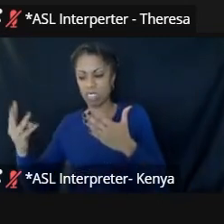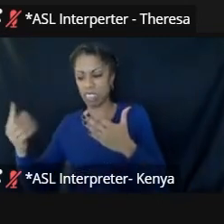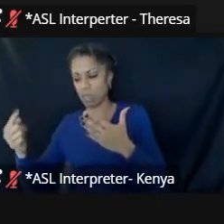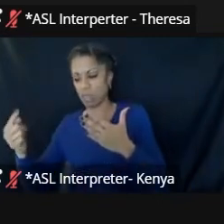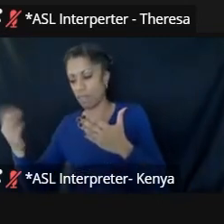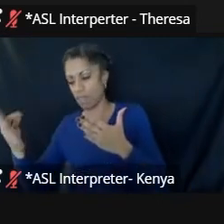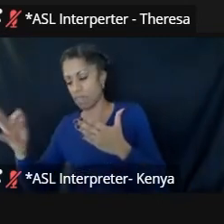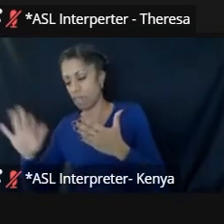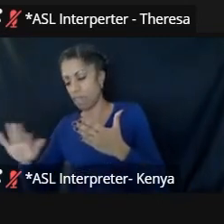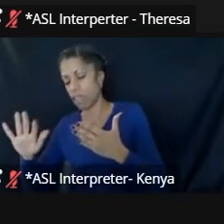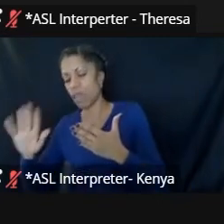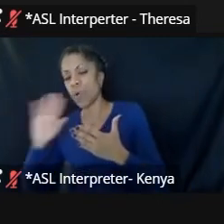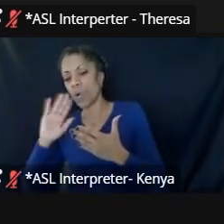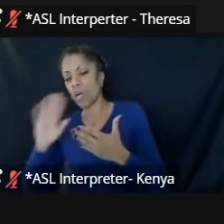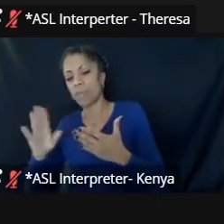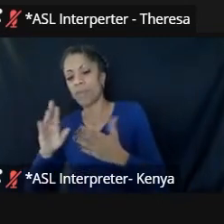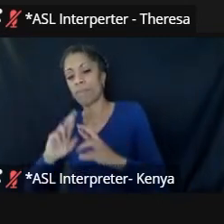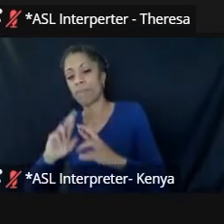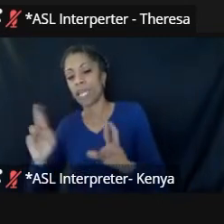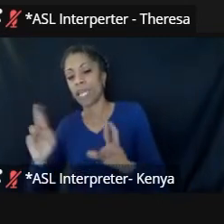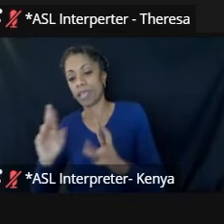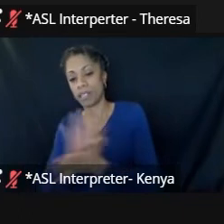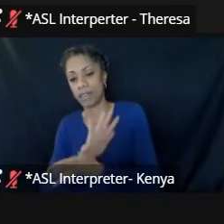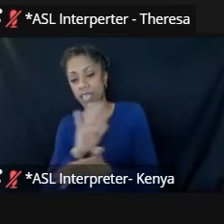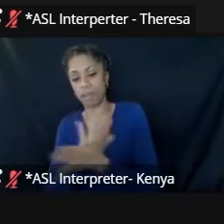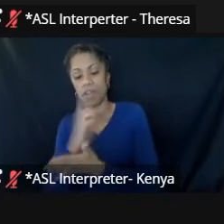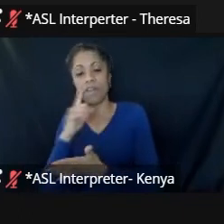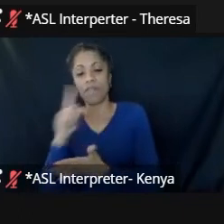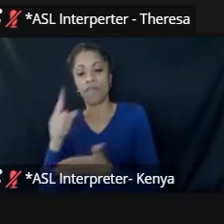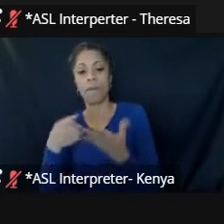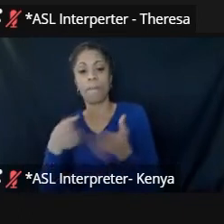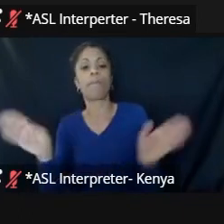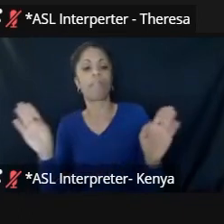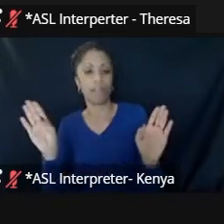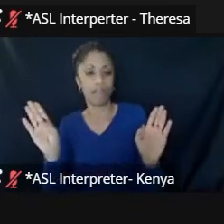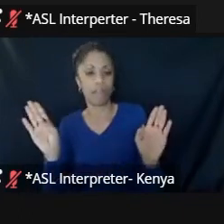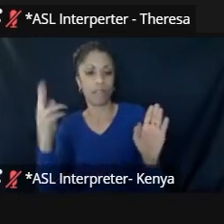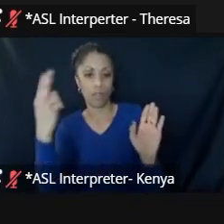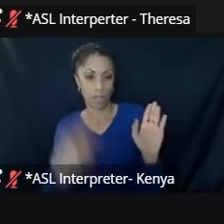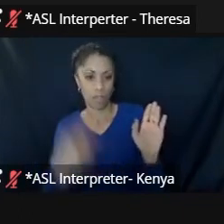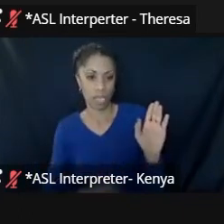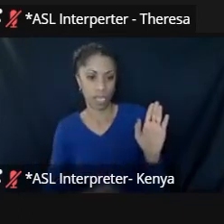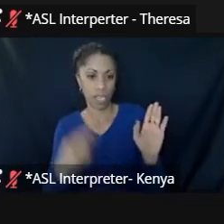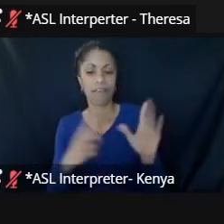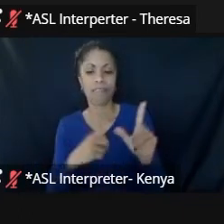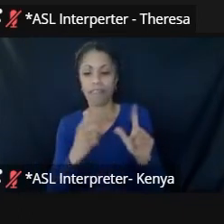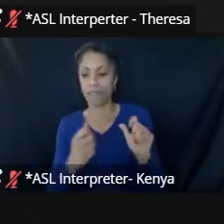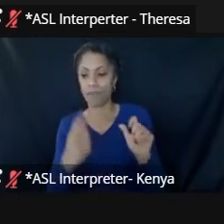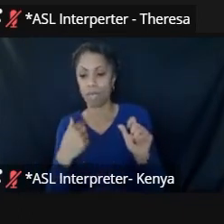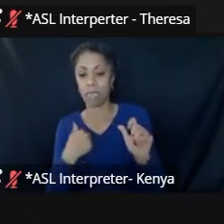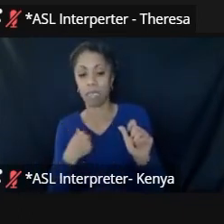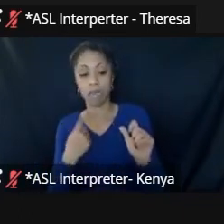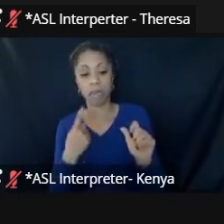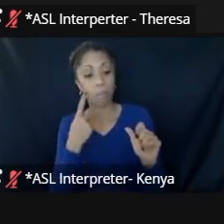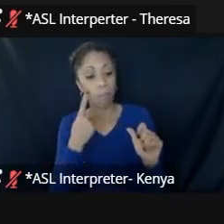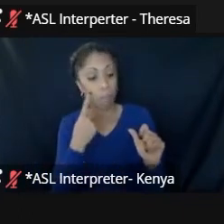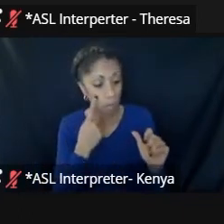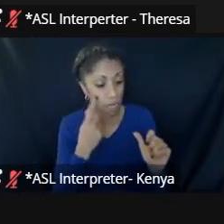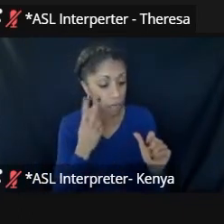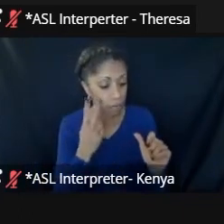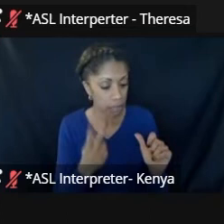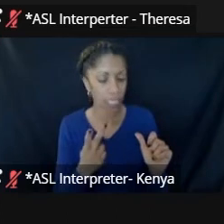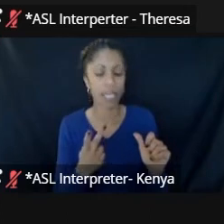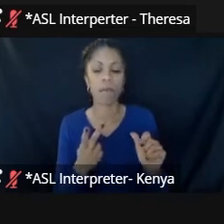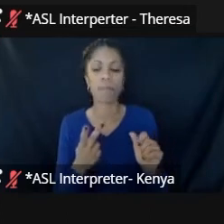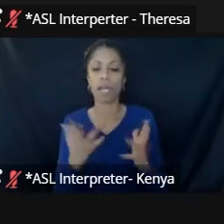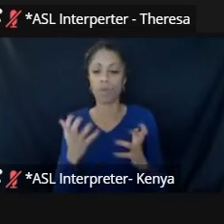public comment. And then it will be available for everyone to just lean into. I just want to note that we're going to be emailing everybody here